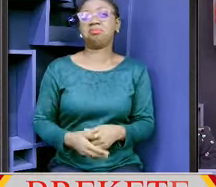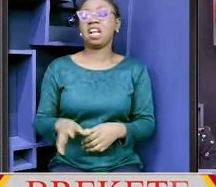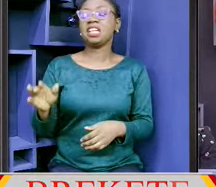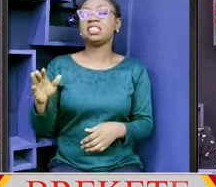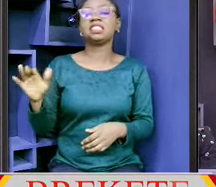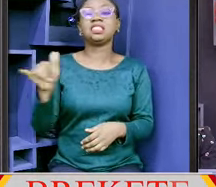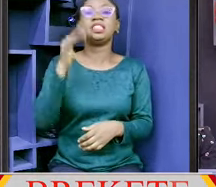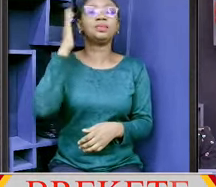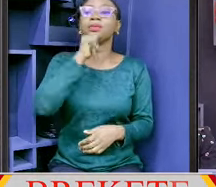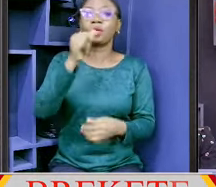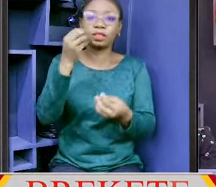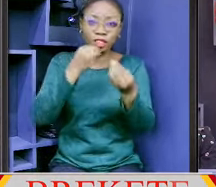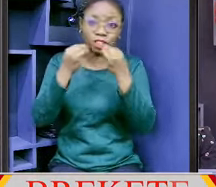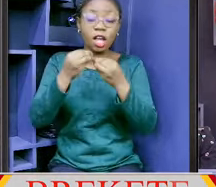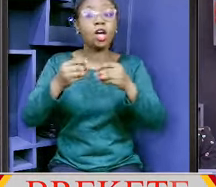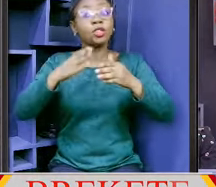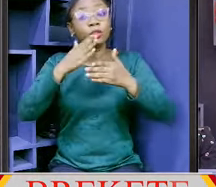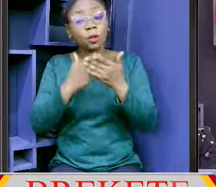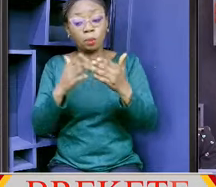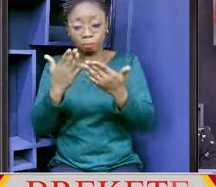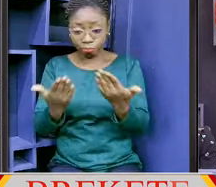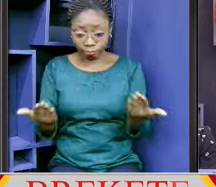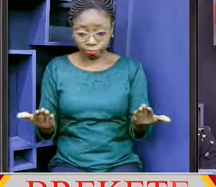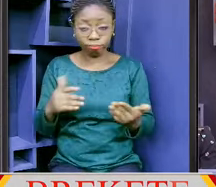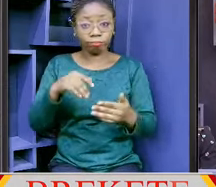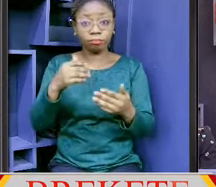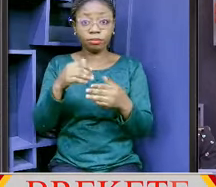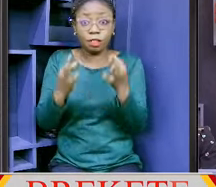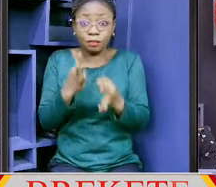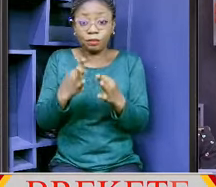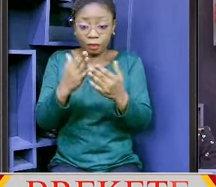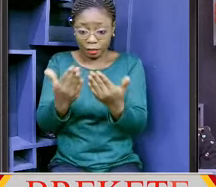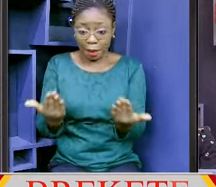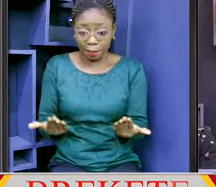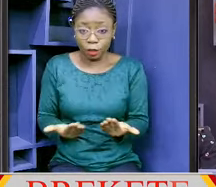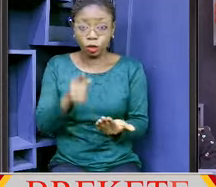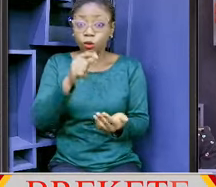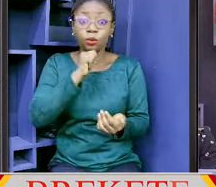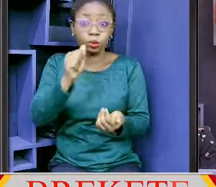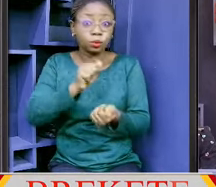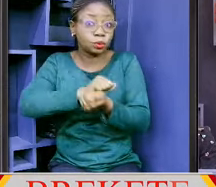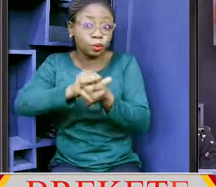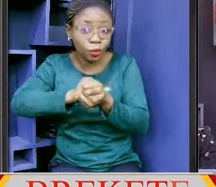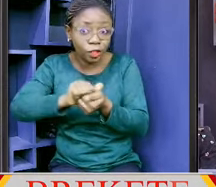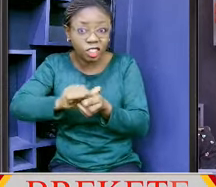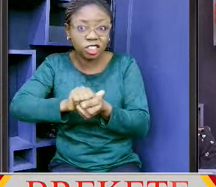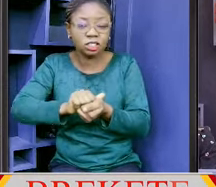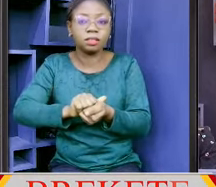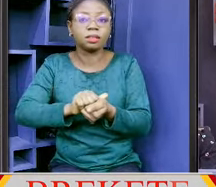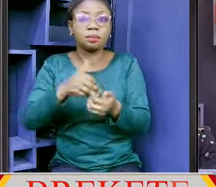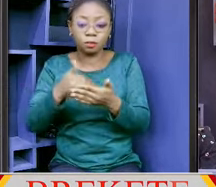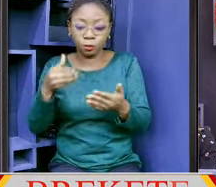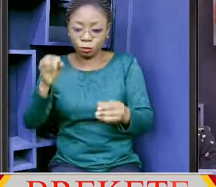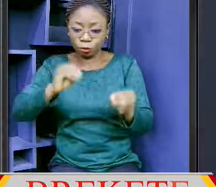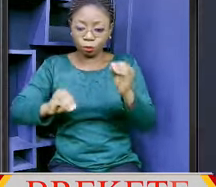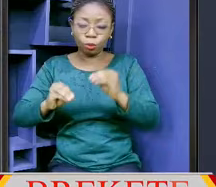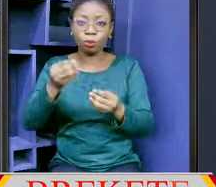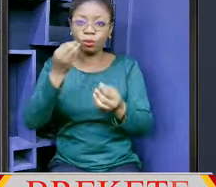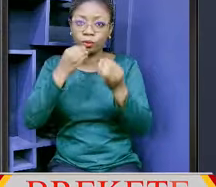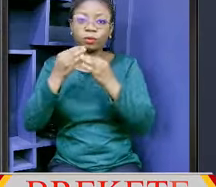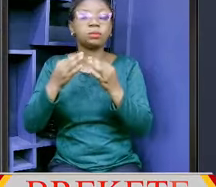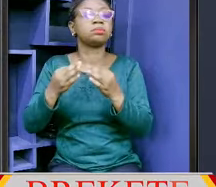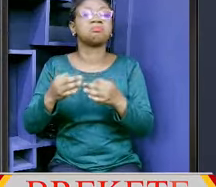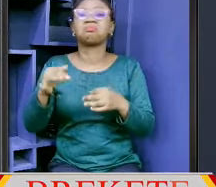chop. You and I, we get option. Some of us, where we sleep last night, wake up